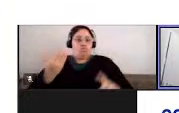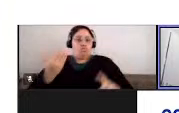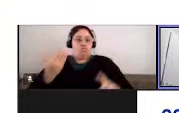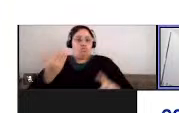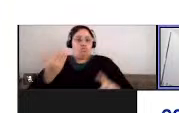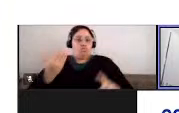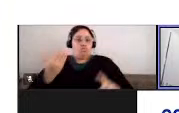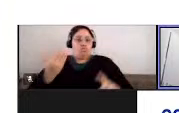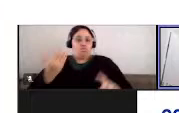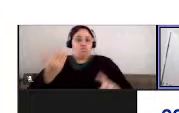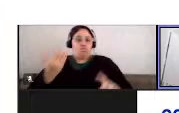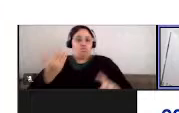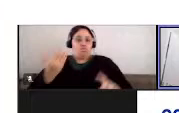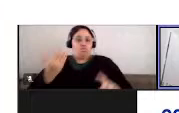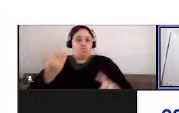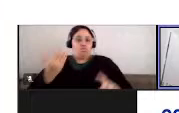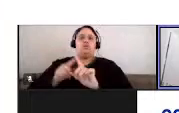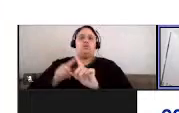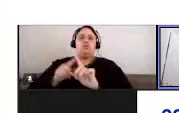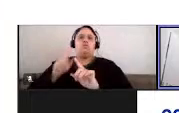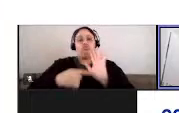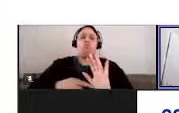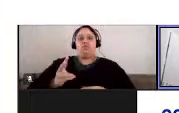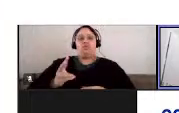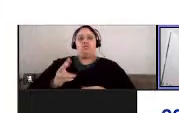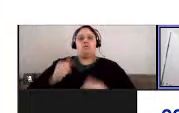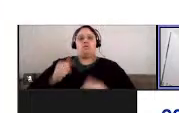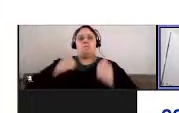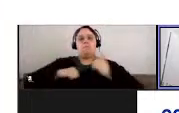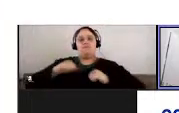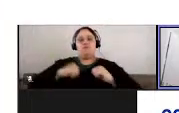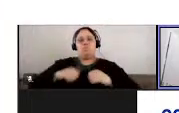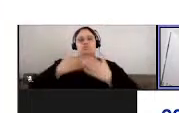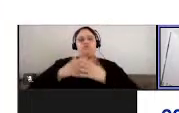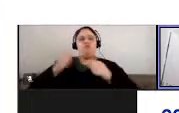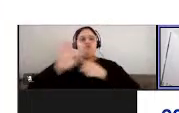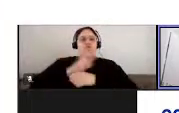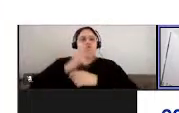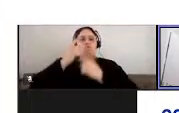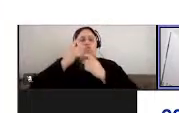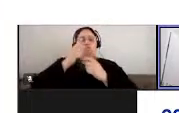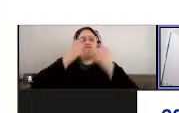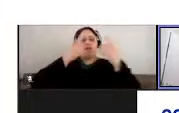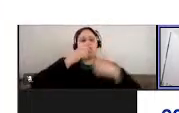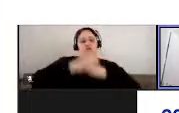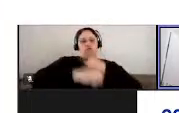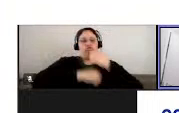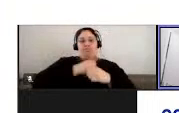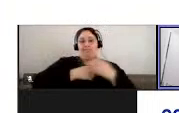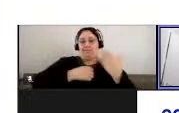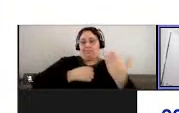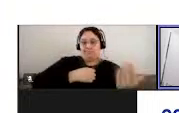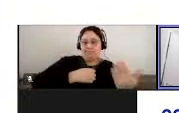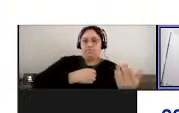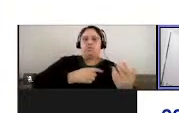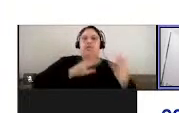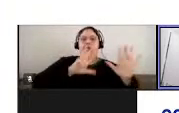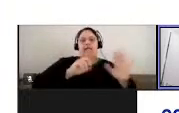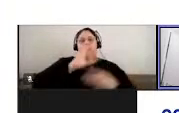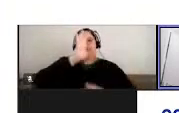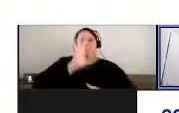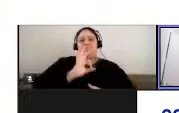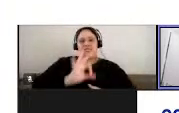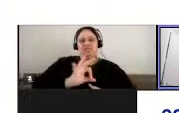maybe I'll just start with the performance for the entire financial year. So